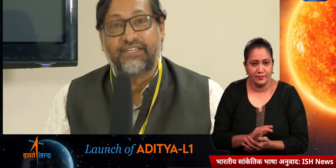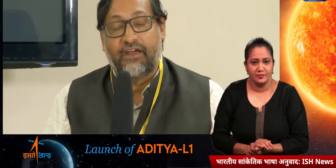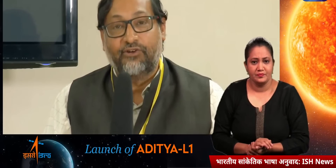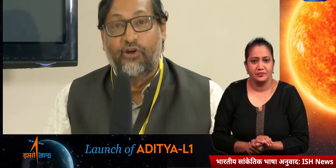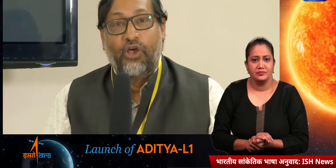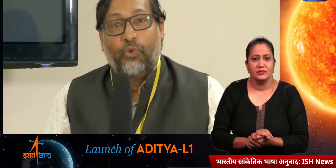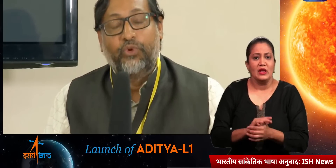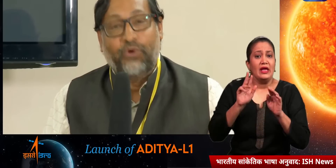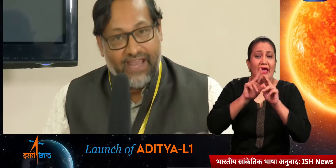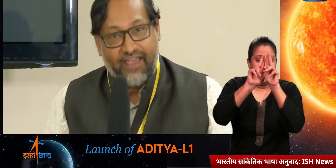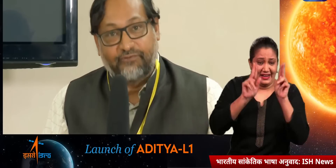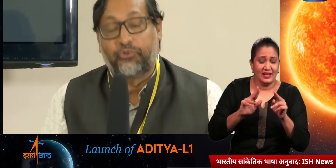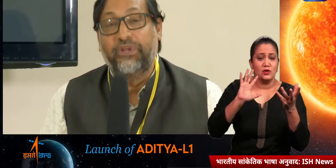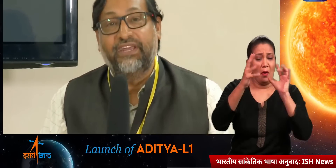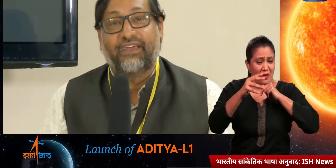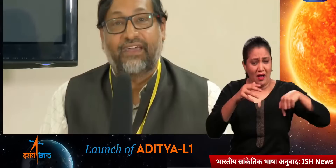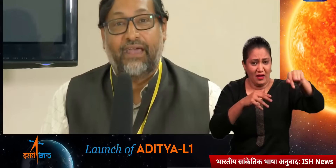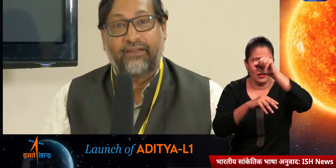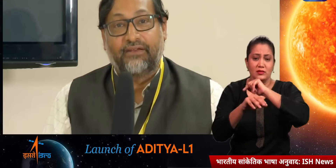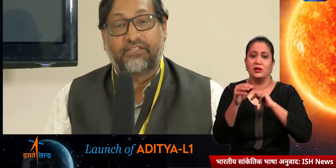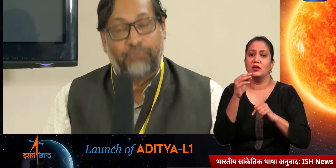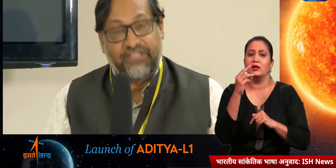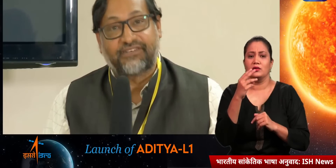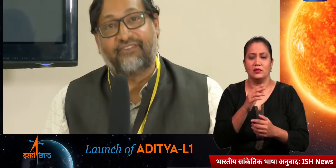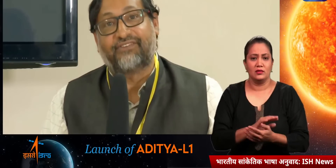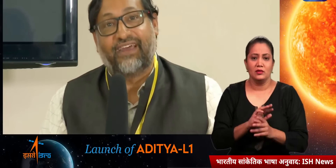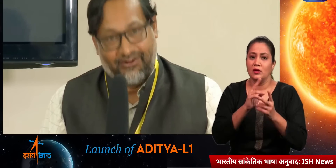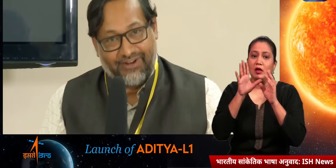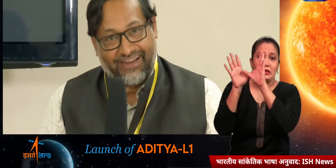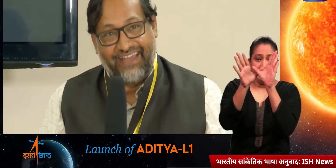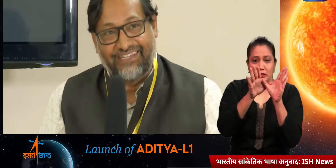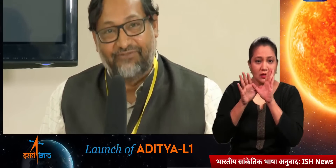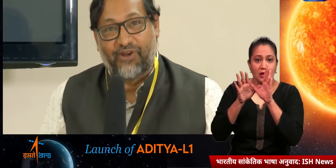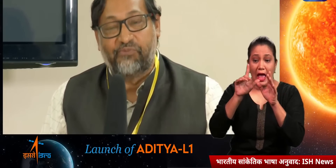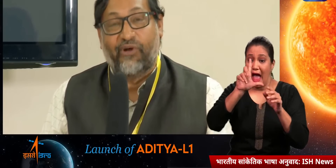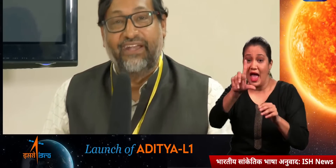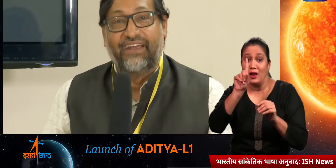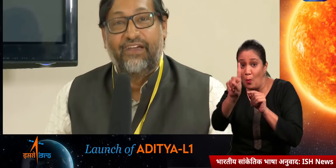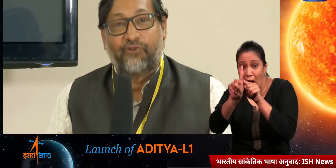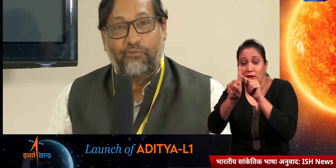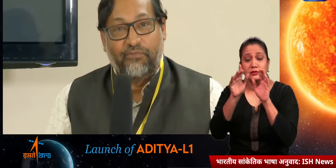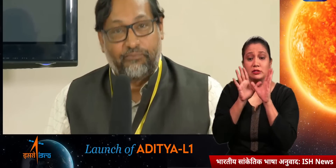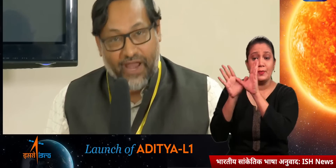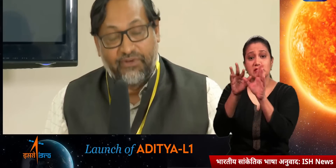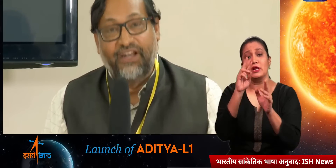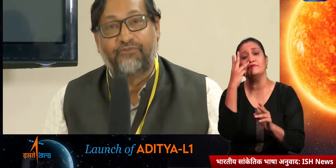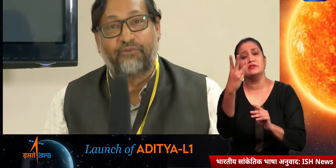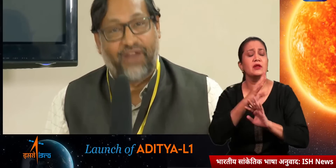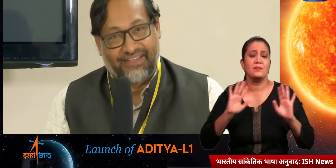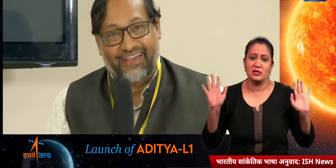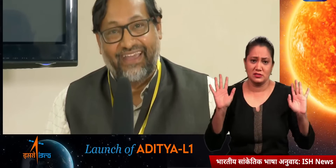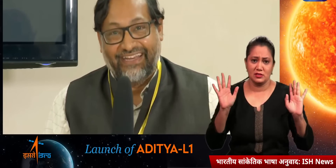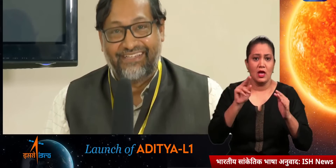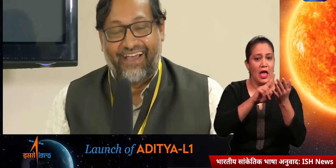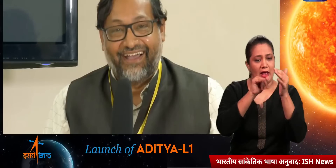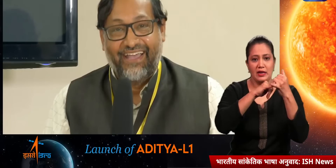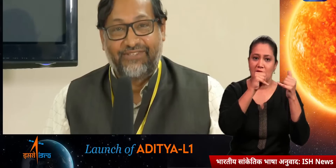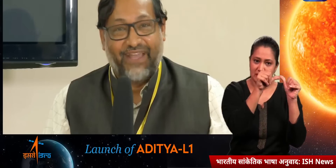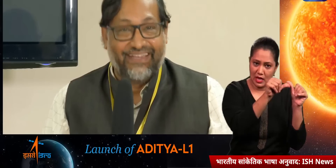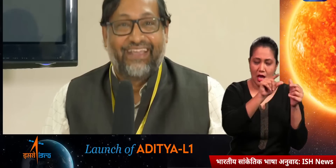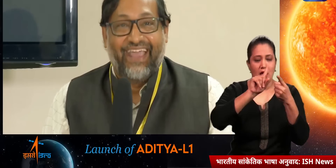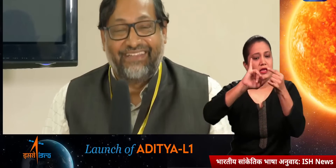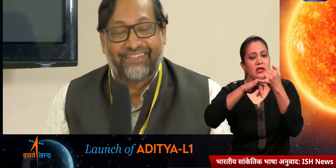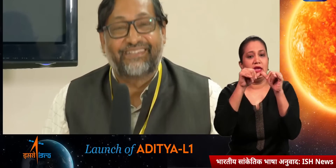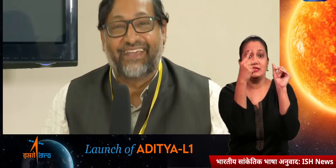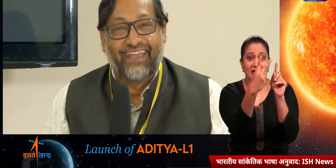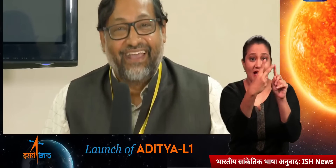international scenario, we only have 3 spacecraft around Lagrangian 1 point, primarily from NASA and ESA. So